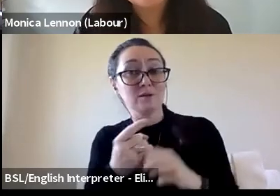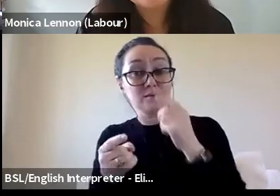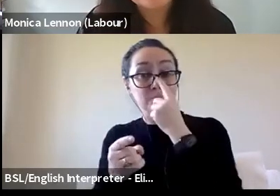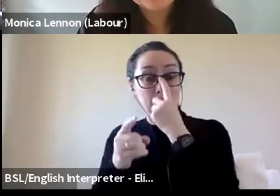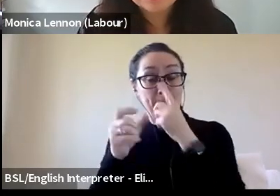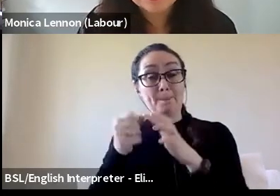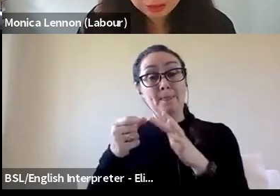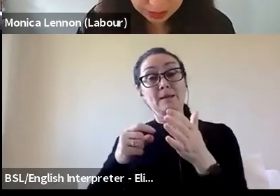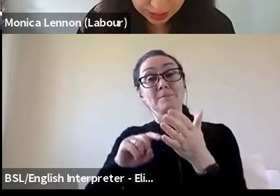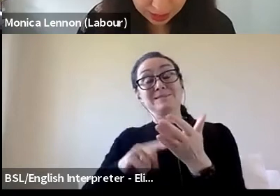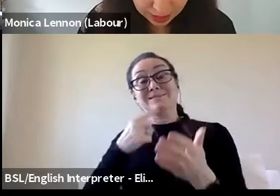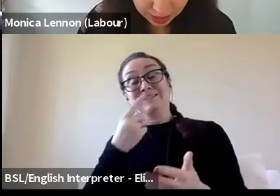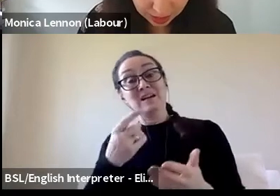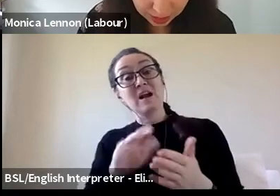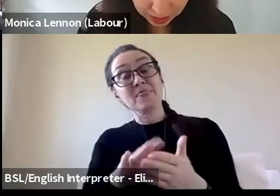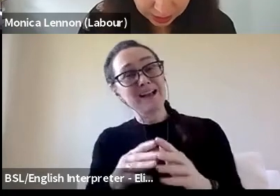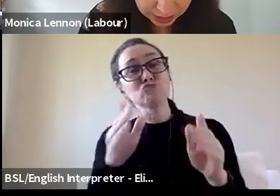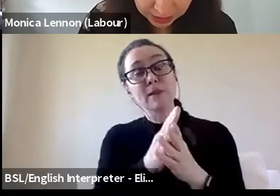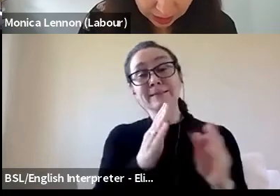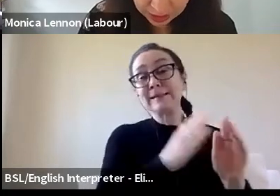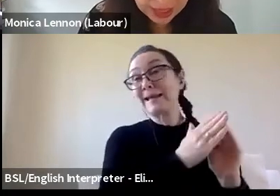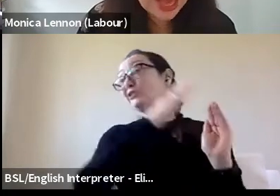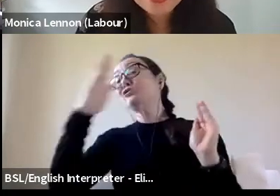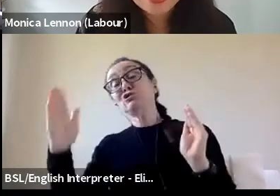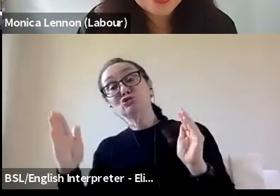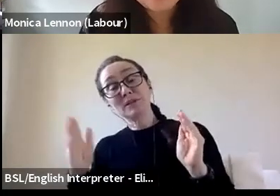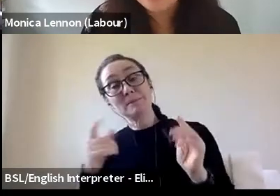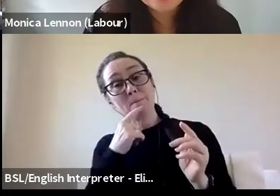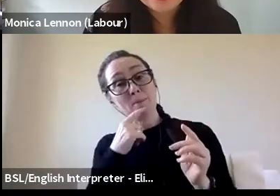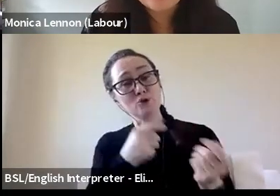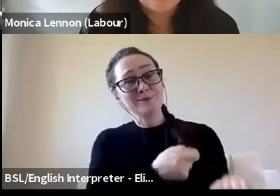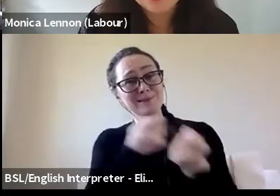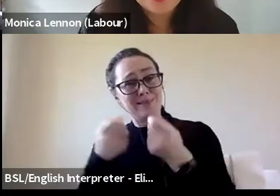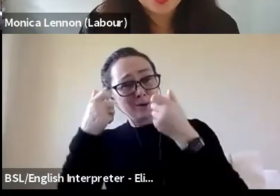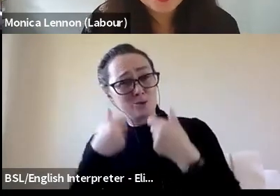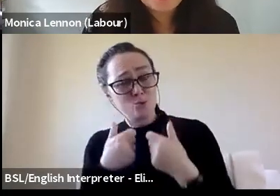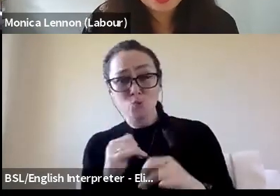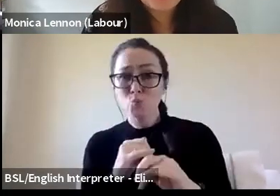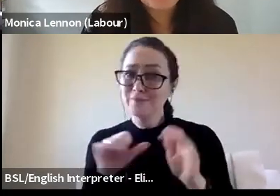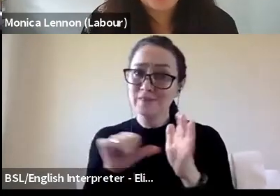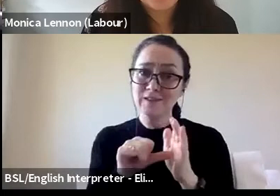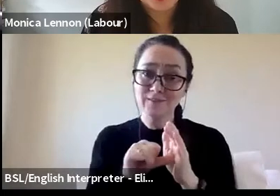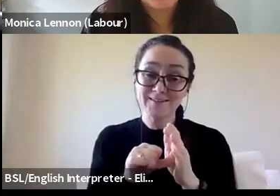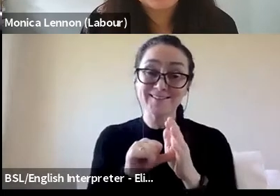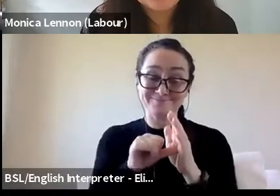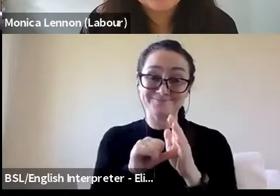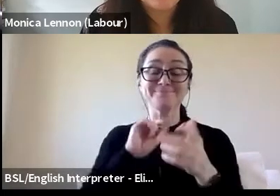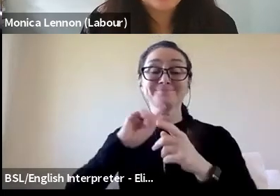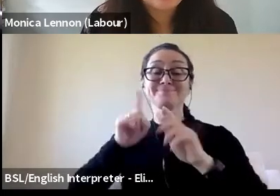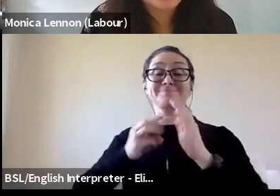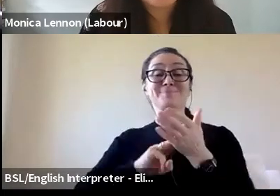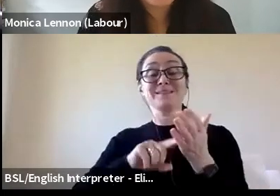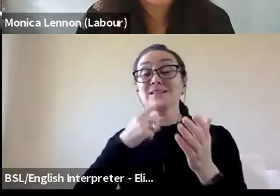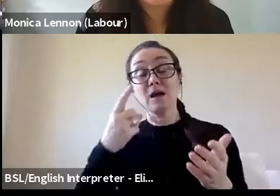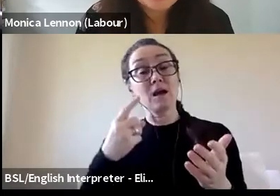take a case like that is a huge ask of somebody. And it's underreported because people don't believe